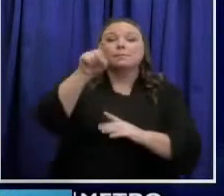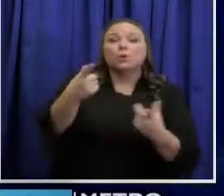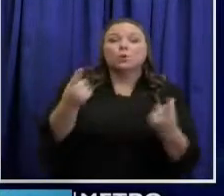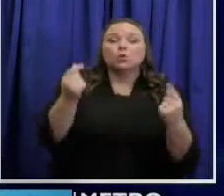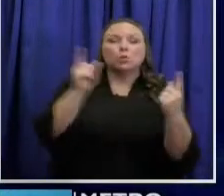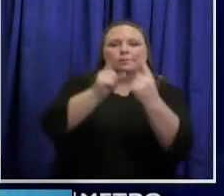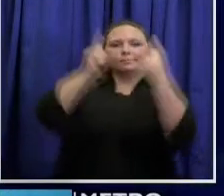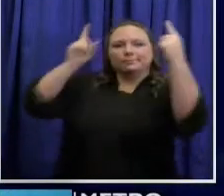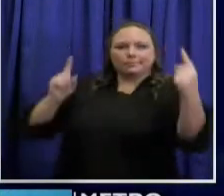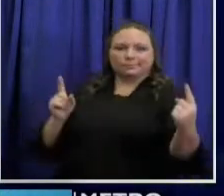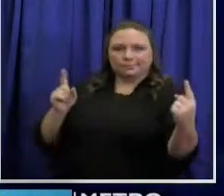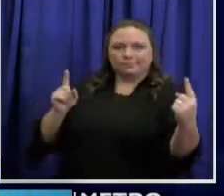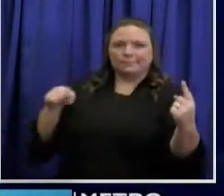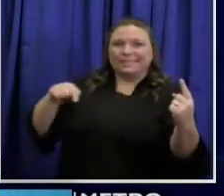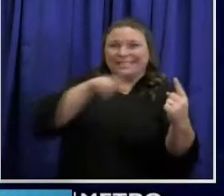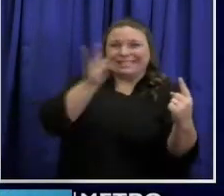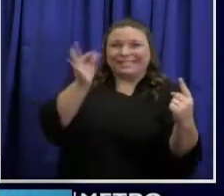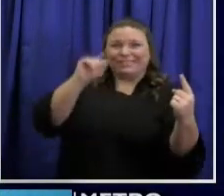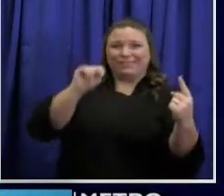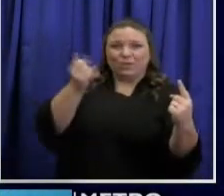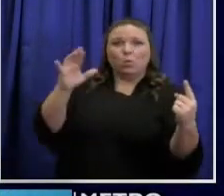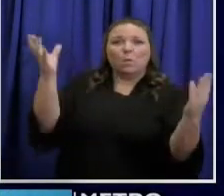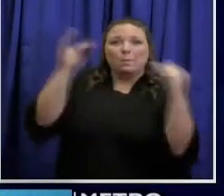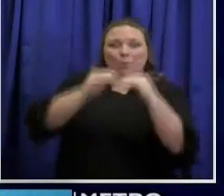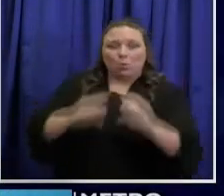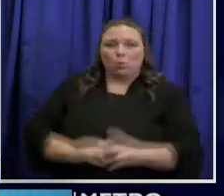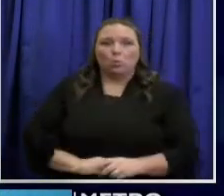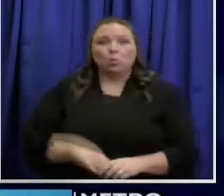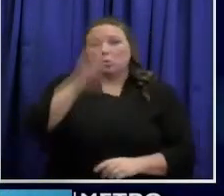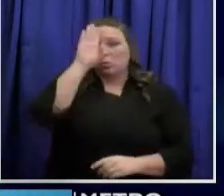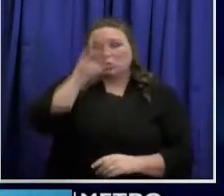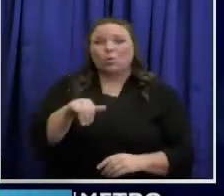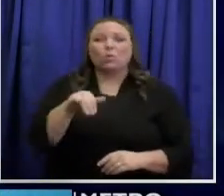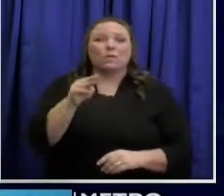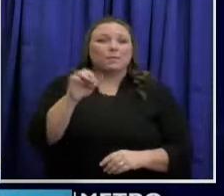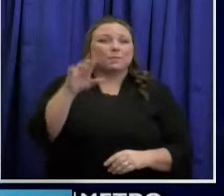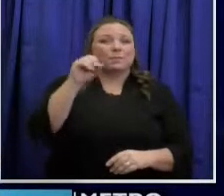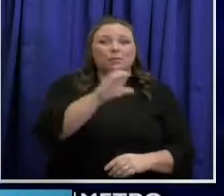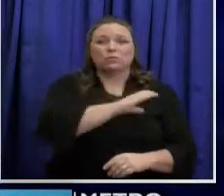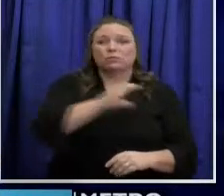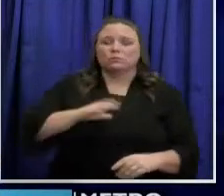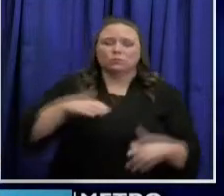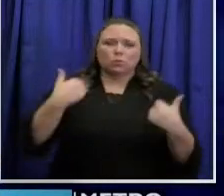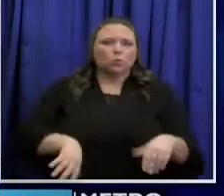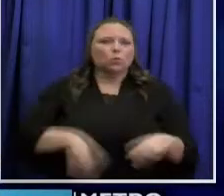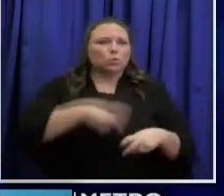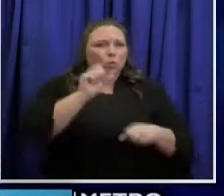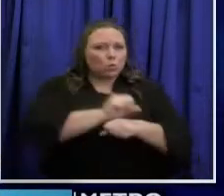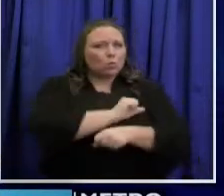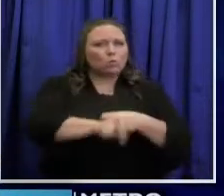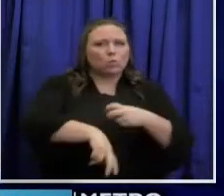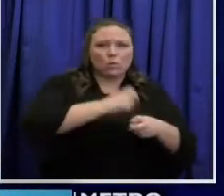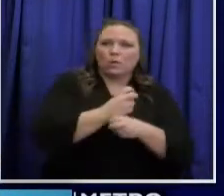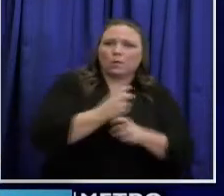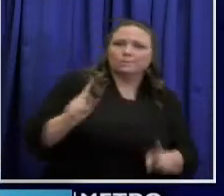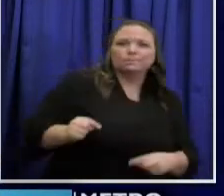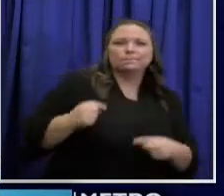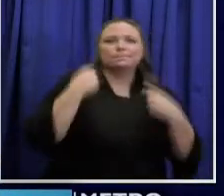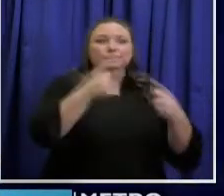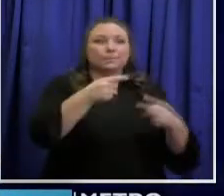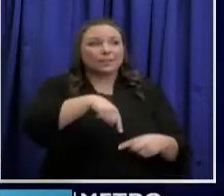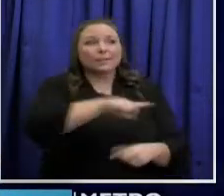within the meeting itself. And again, I know this is something that the Metro Council has worked extremely hard on and has